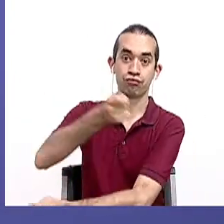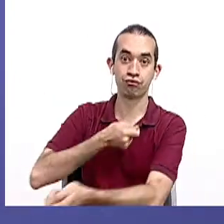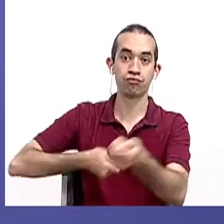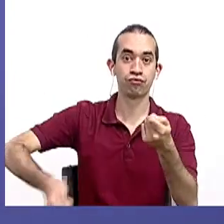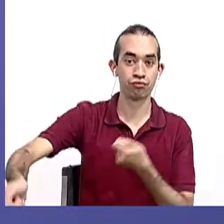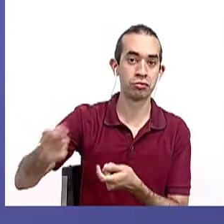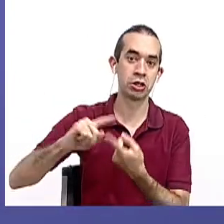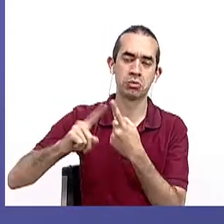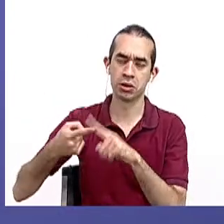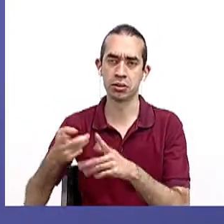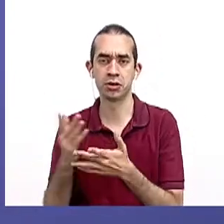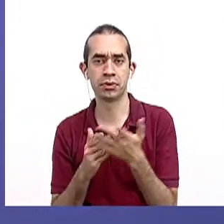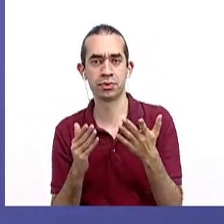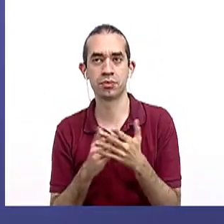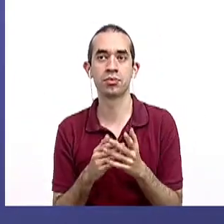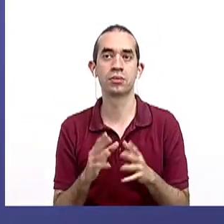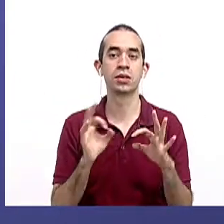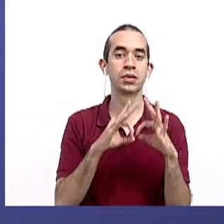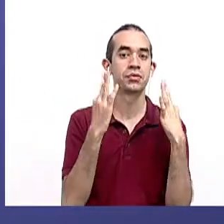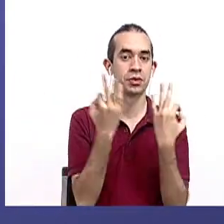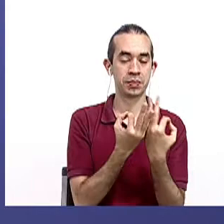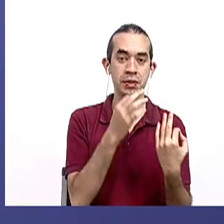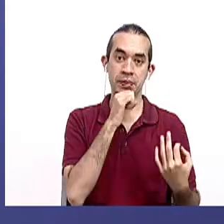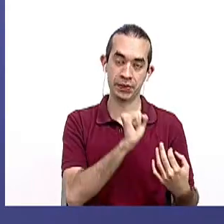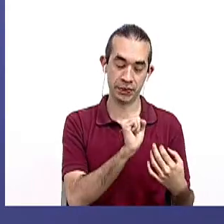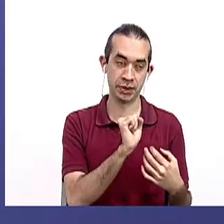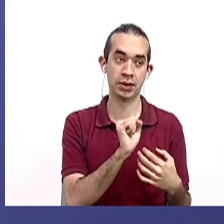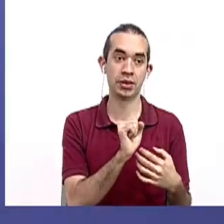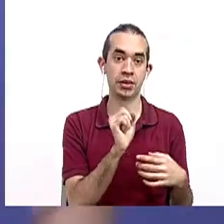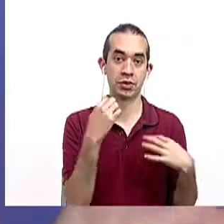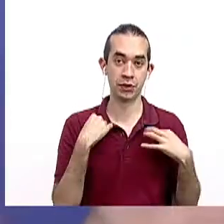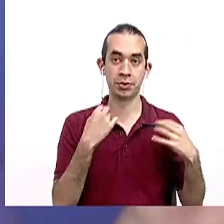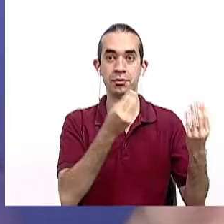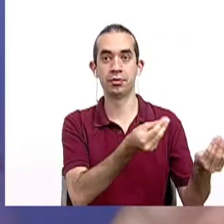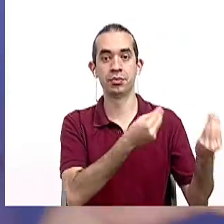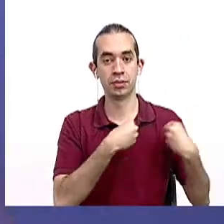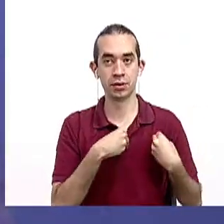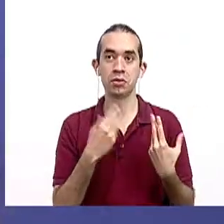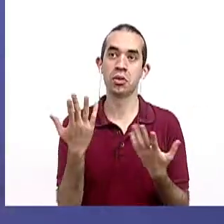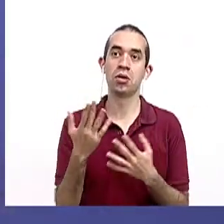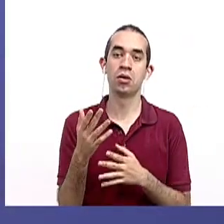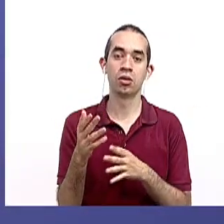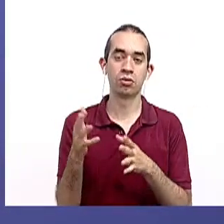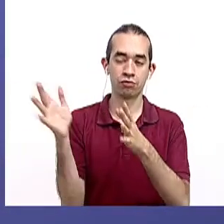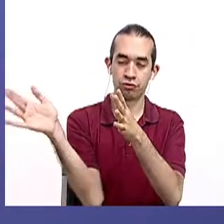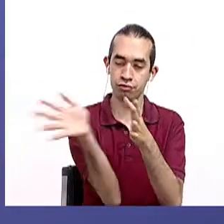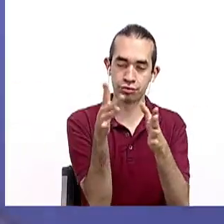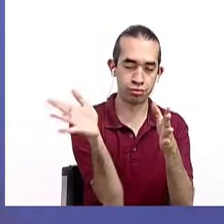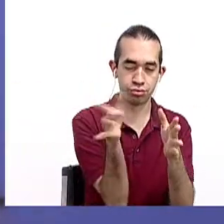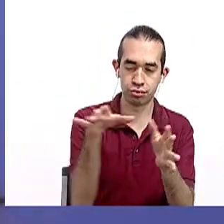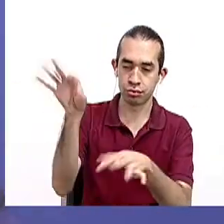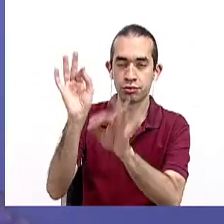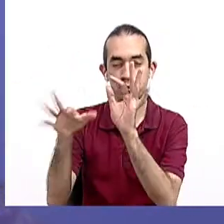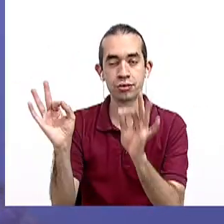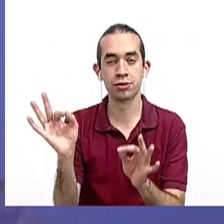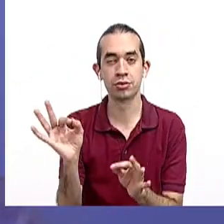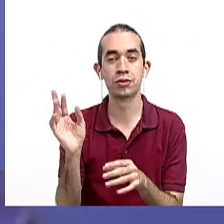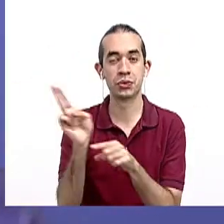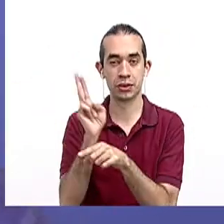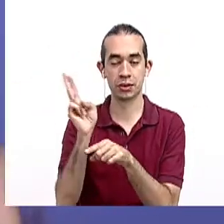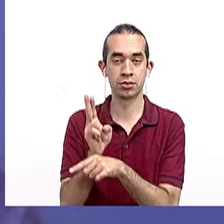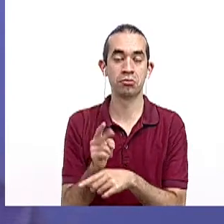use some of our relatives' old clothes, go thrift shopping for some treasures. Who